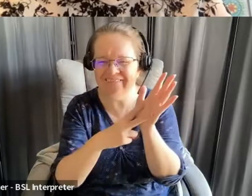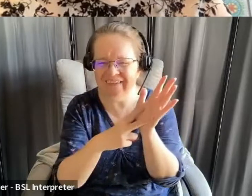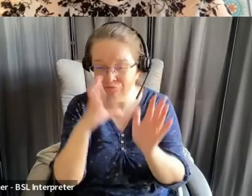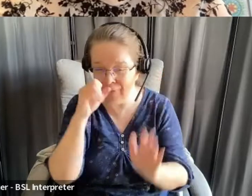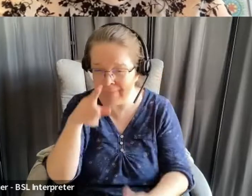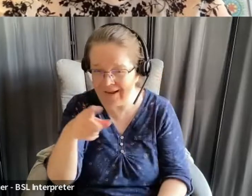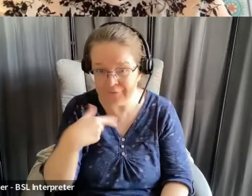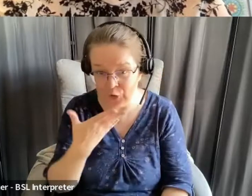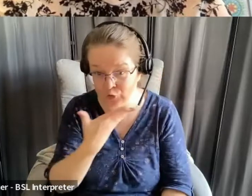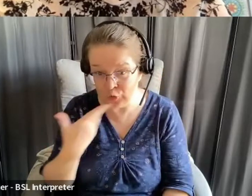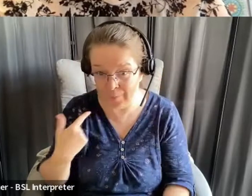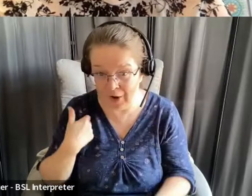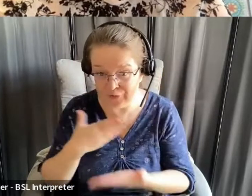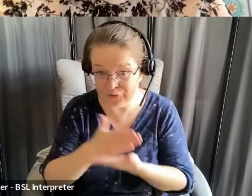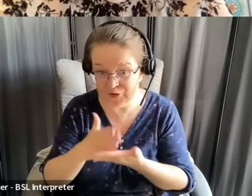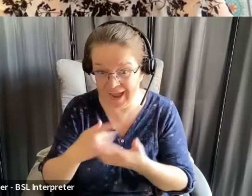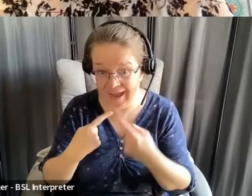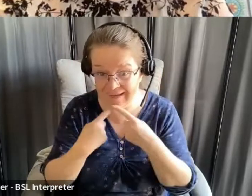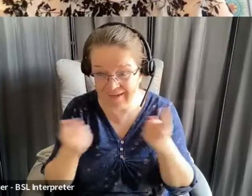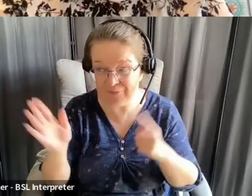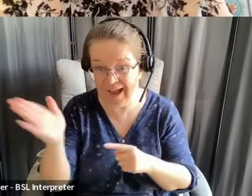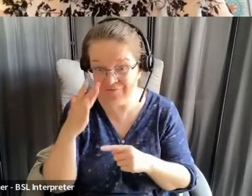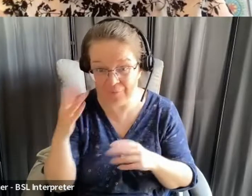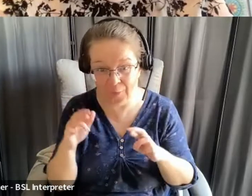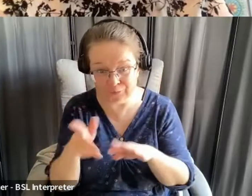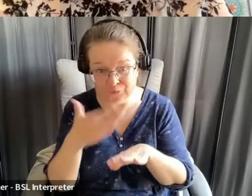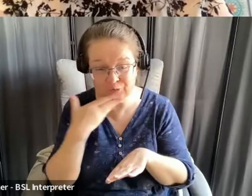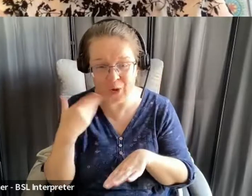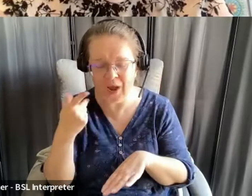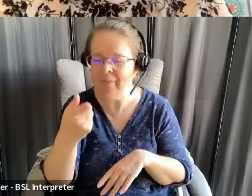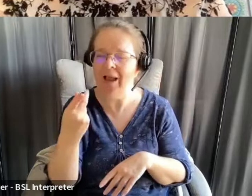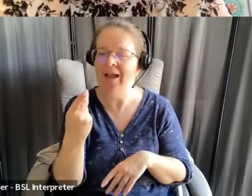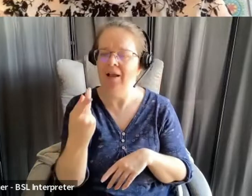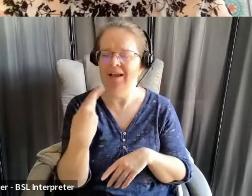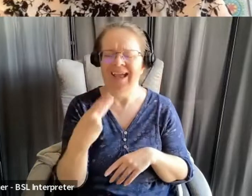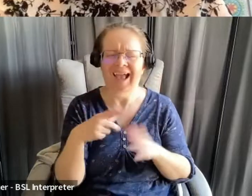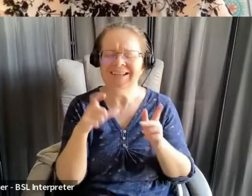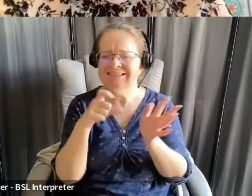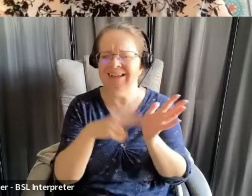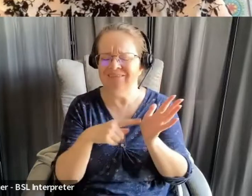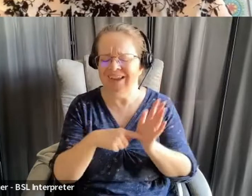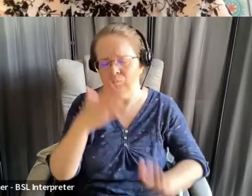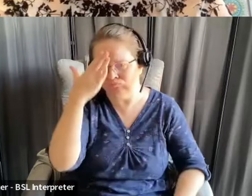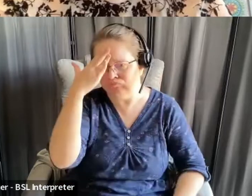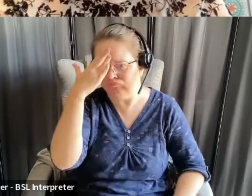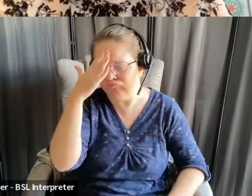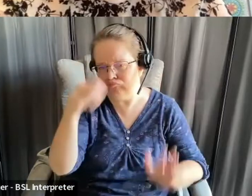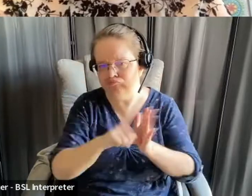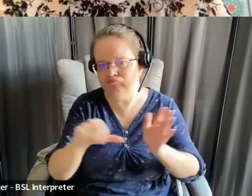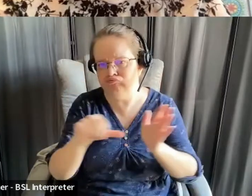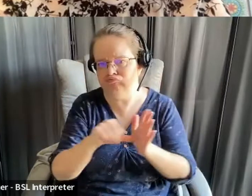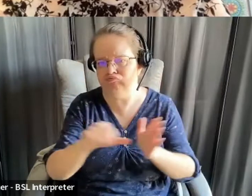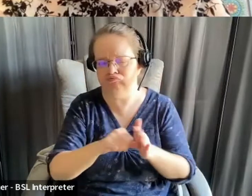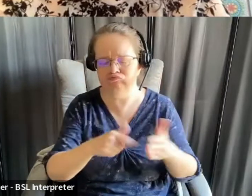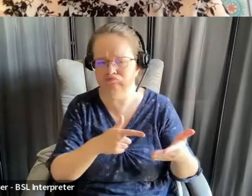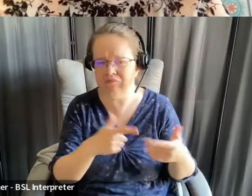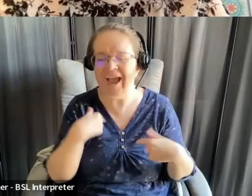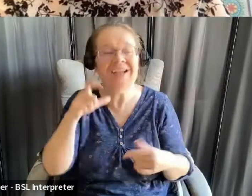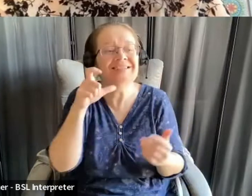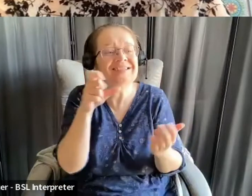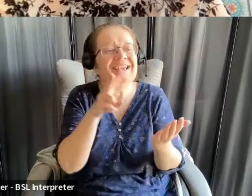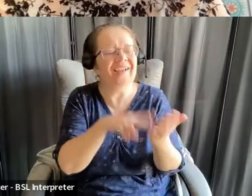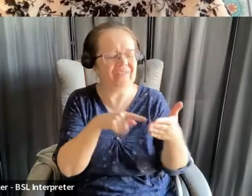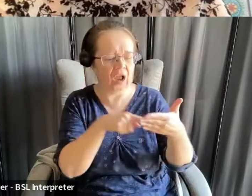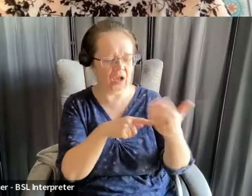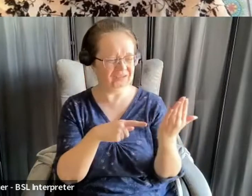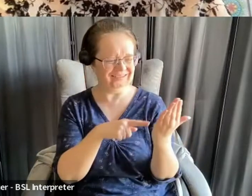hope you don't mind if I share this with everyone, but we both found it challenging we understand the CV can be a